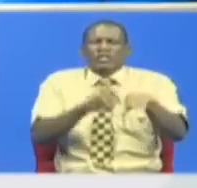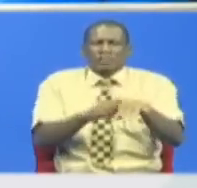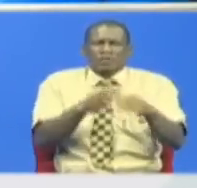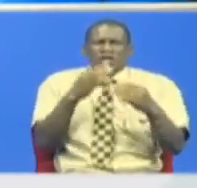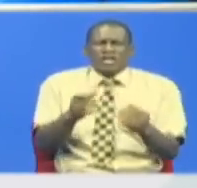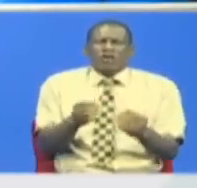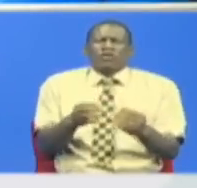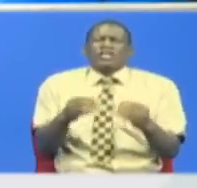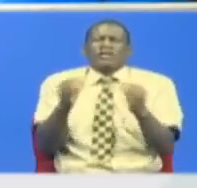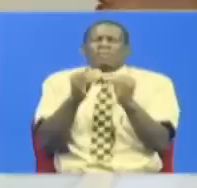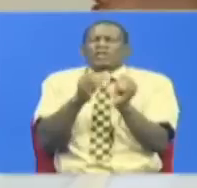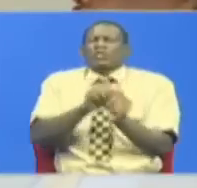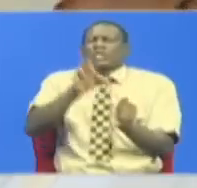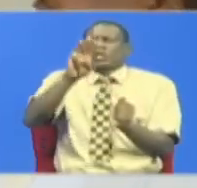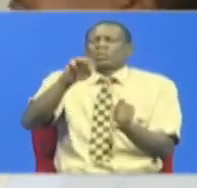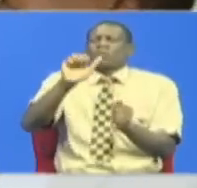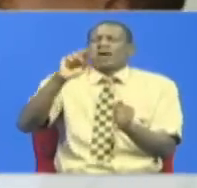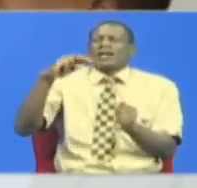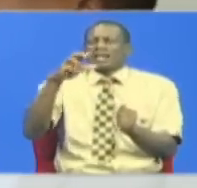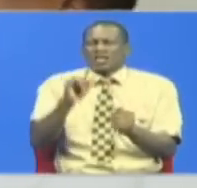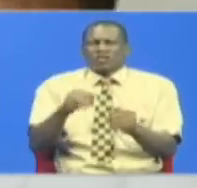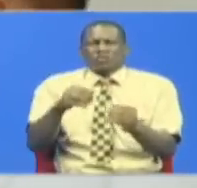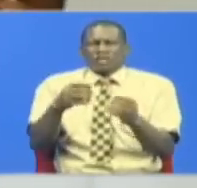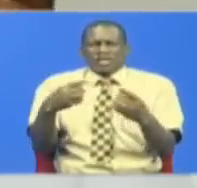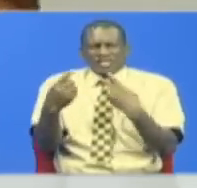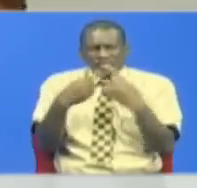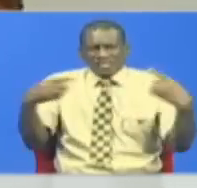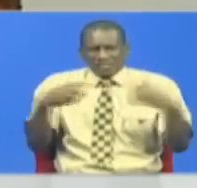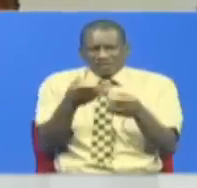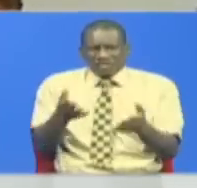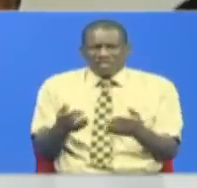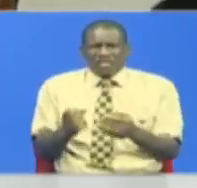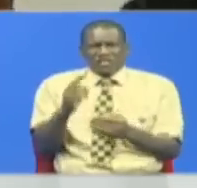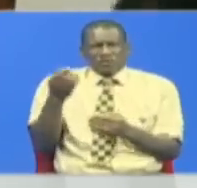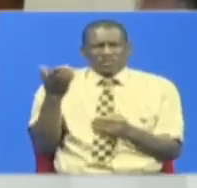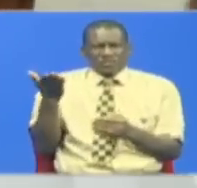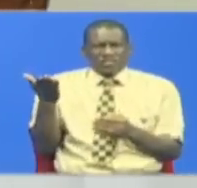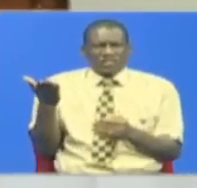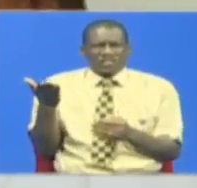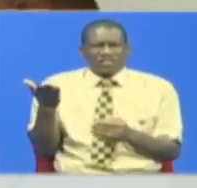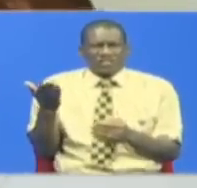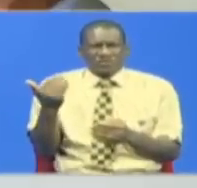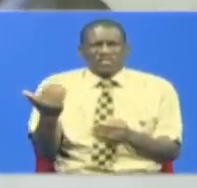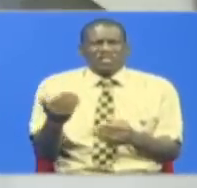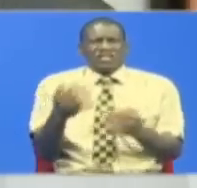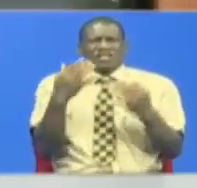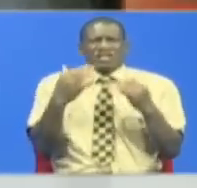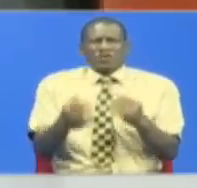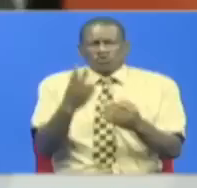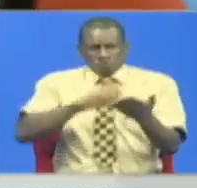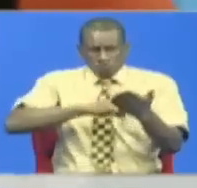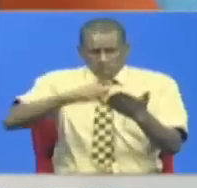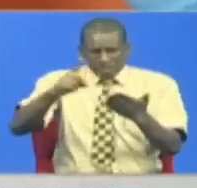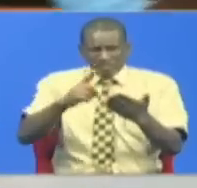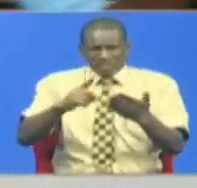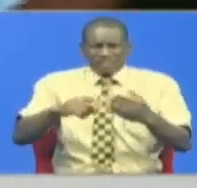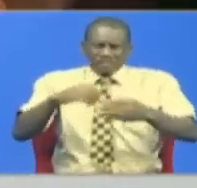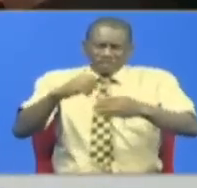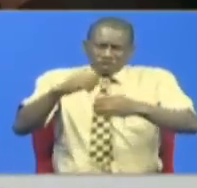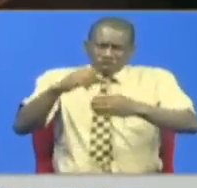of issues. This is the one who sings Mimi. Barely 2 weeks in office,